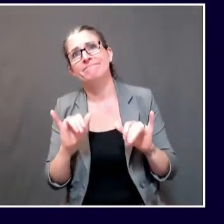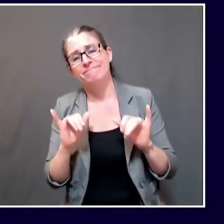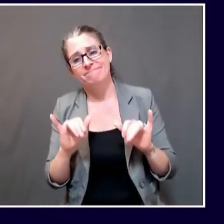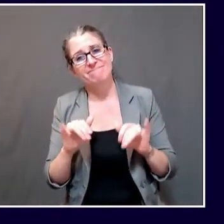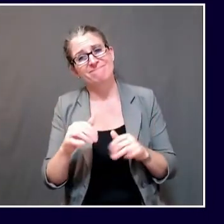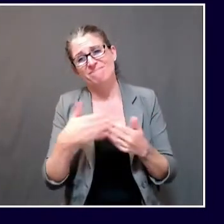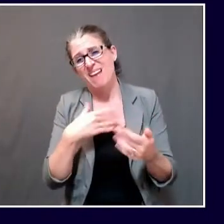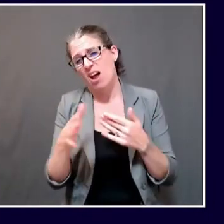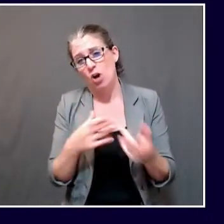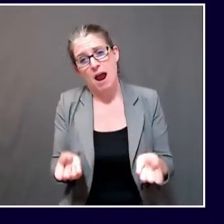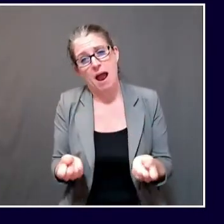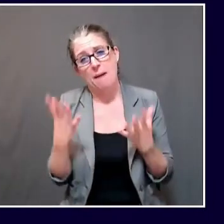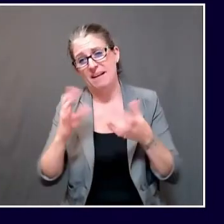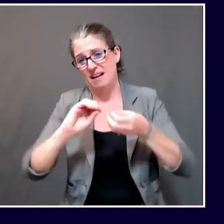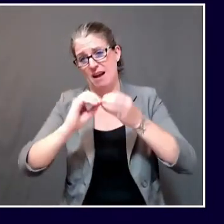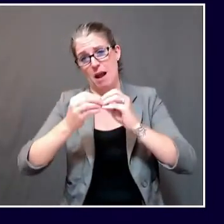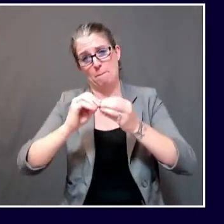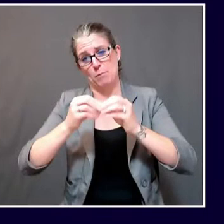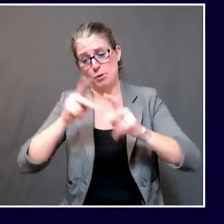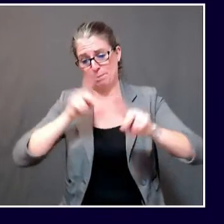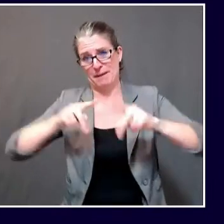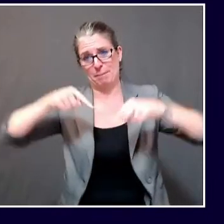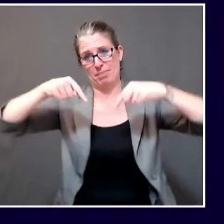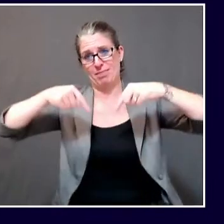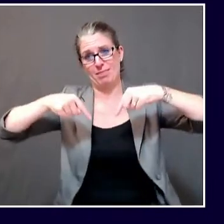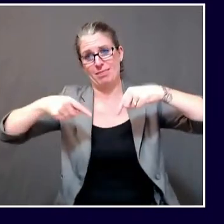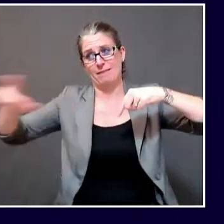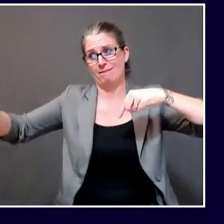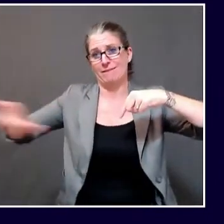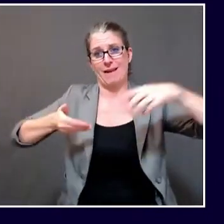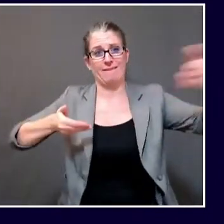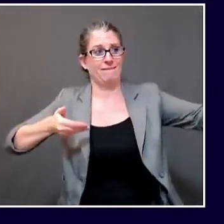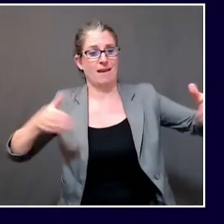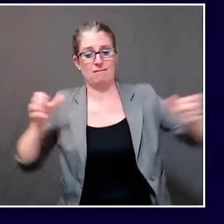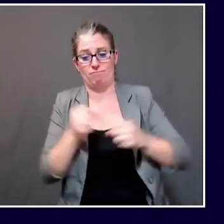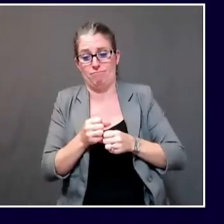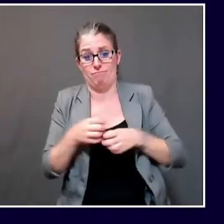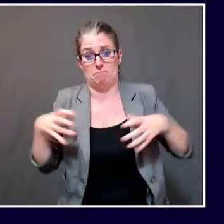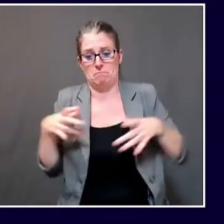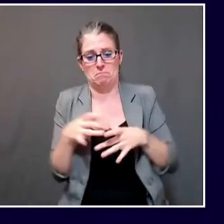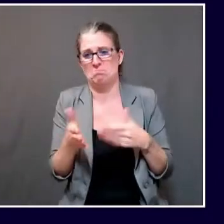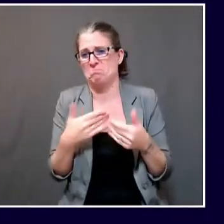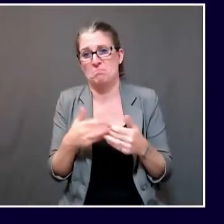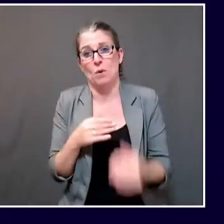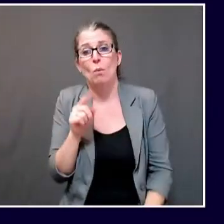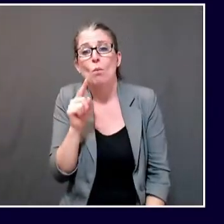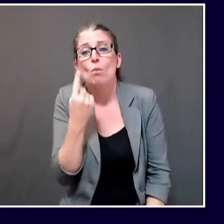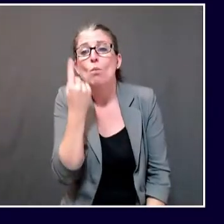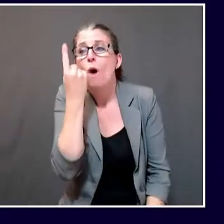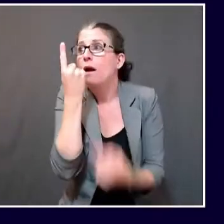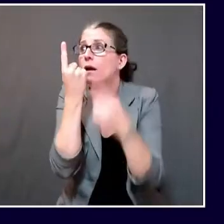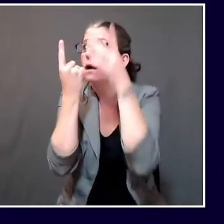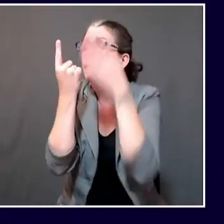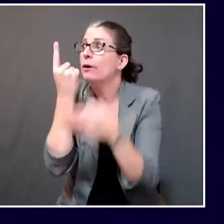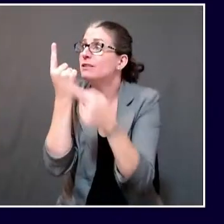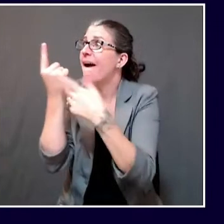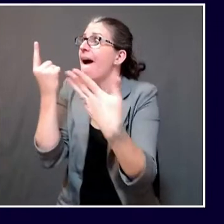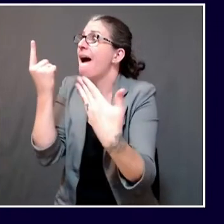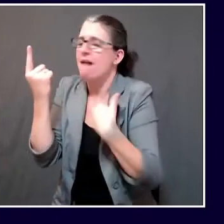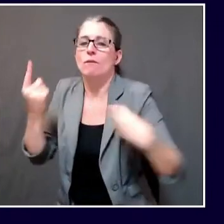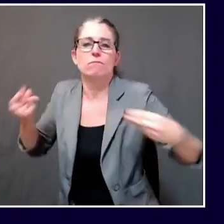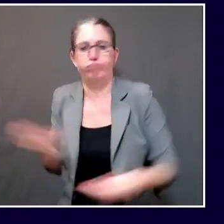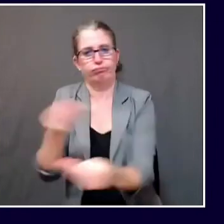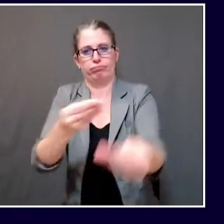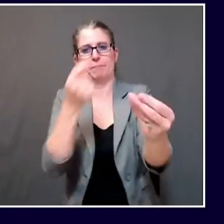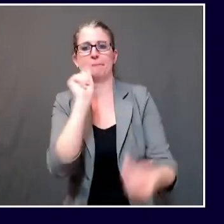that are not among those where the test or quarantine requirement has been lifted, from states that still have higher